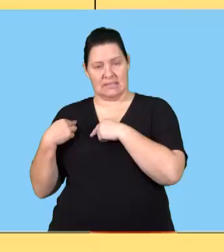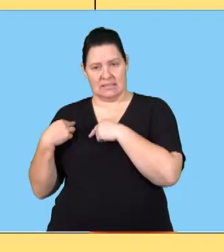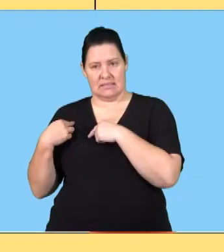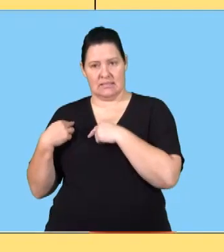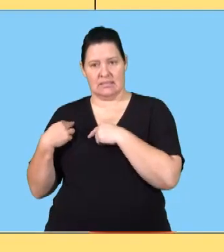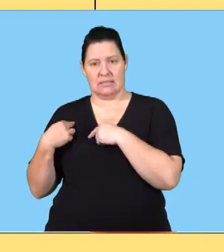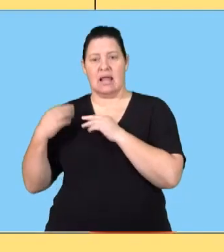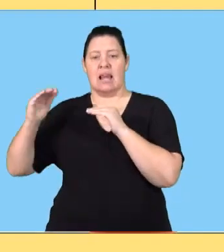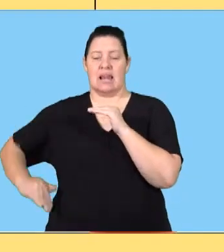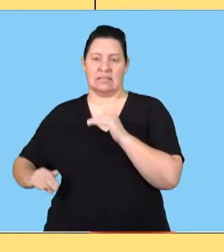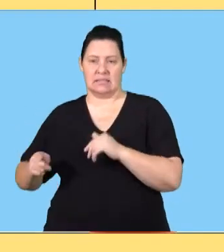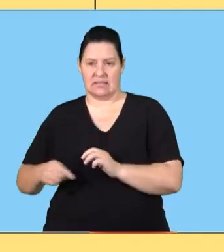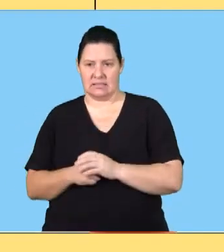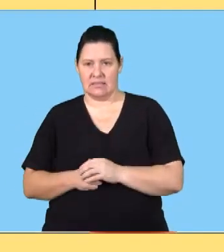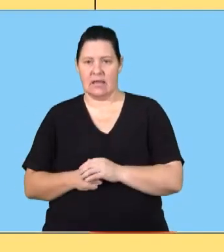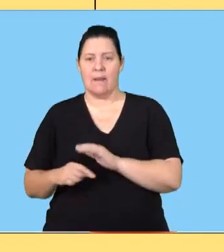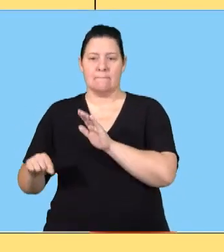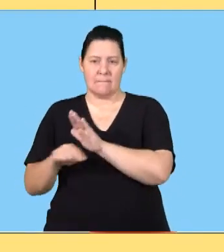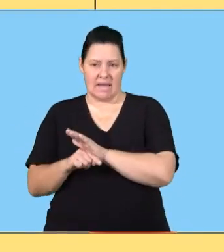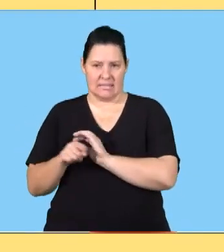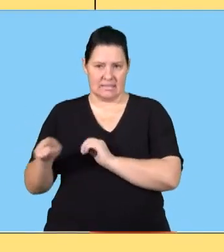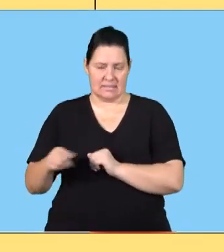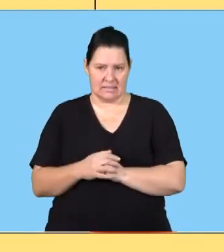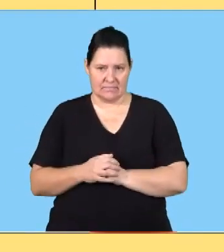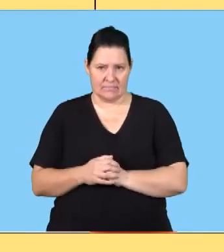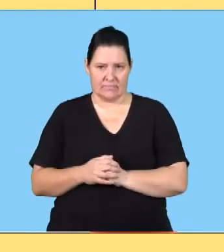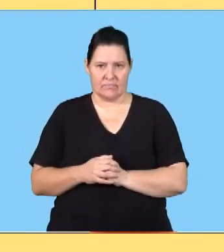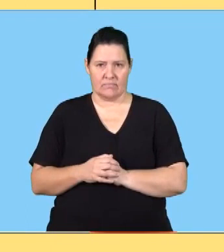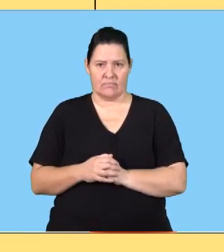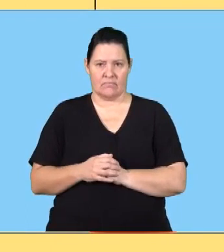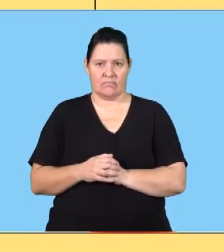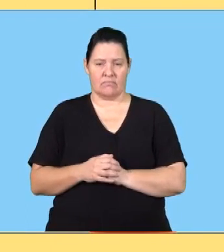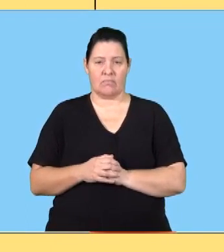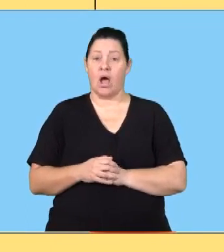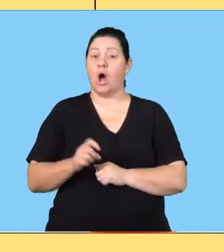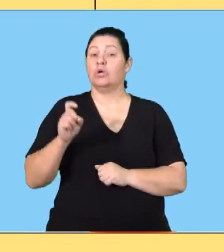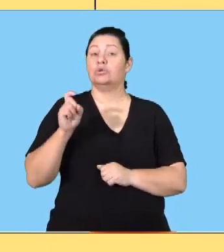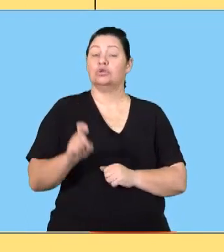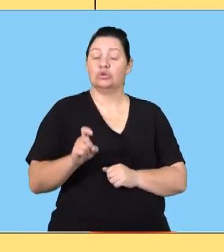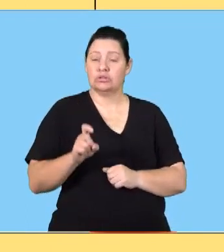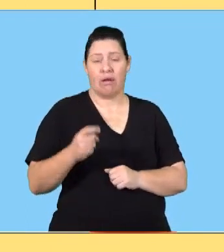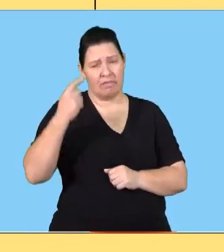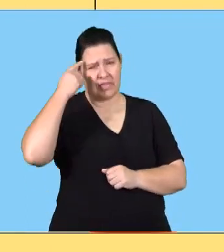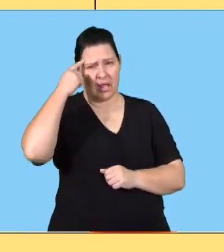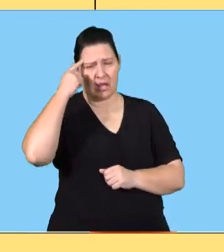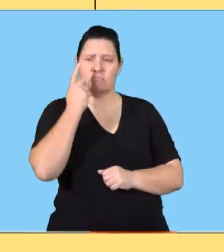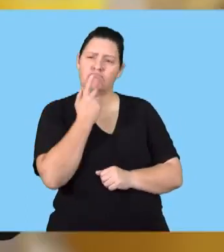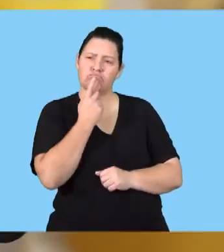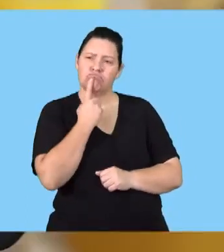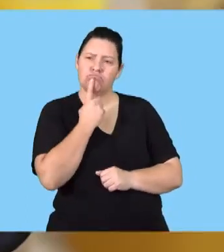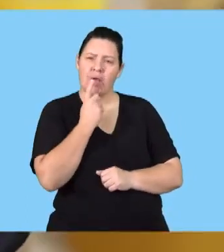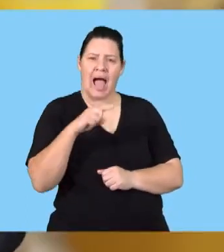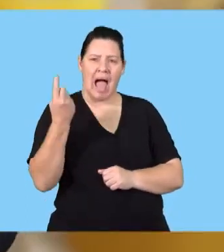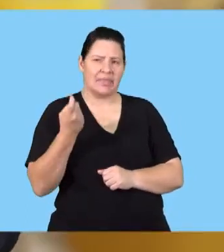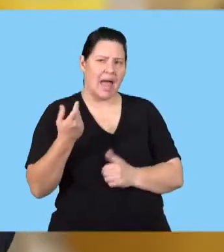liability is decreasing, minus on the liabilities. And then you should now think, what